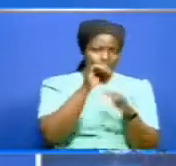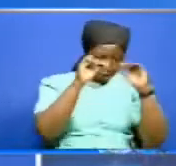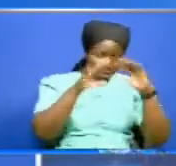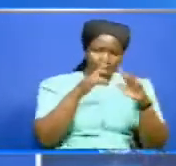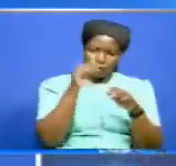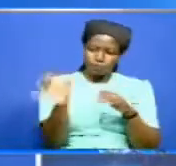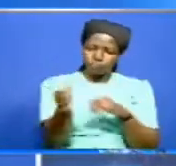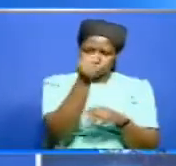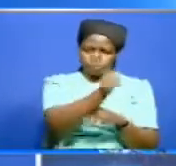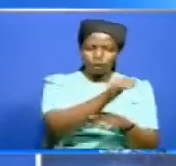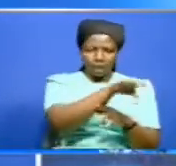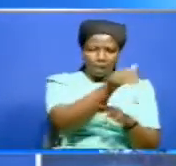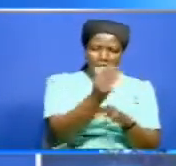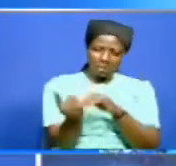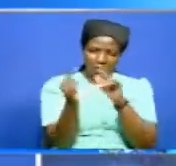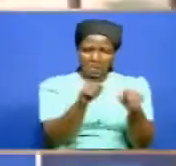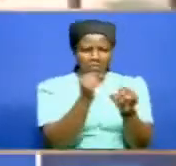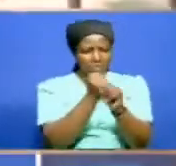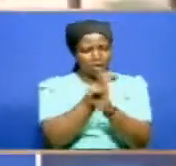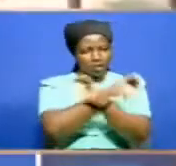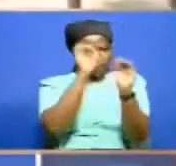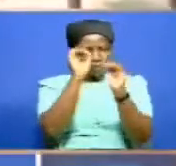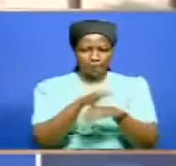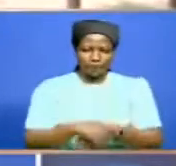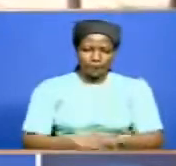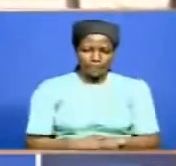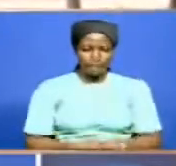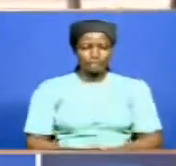county failed to report to work.